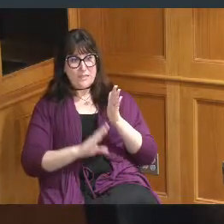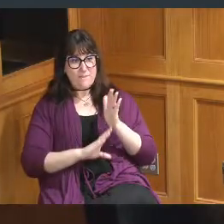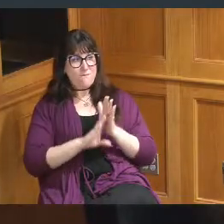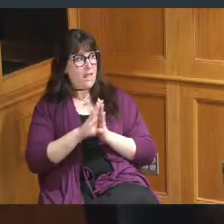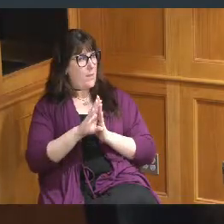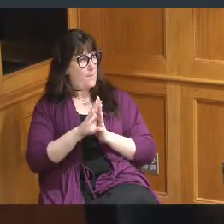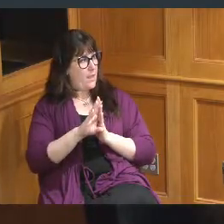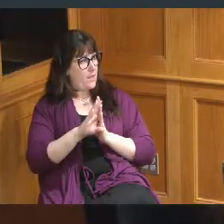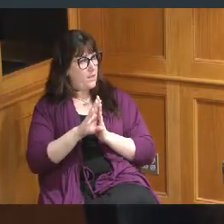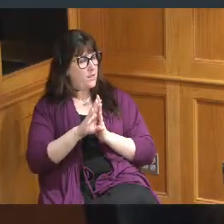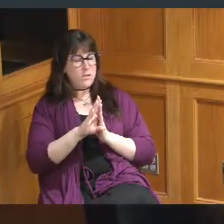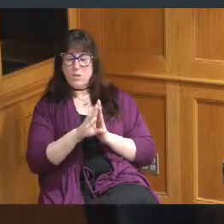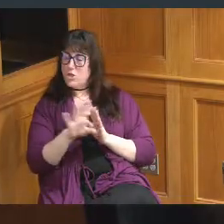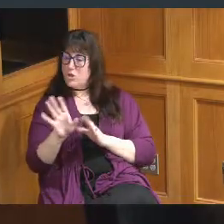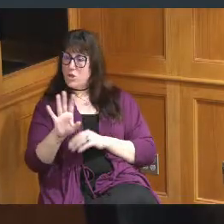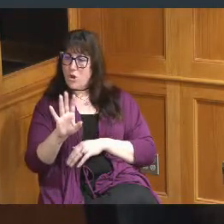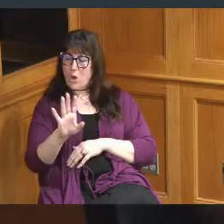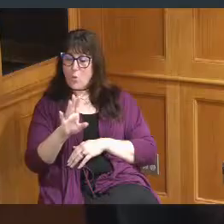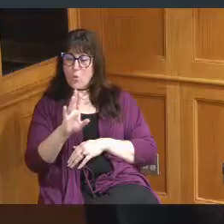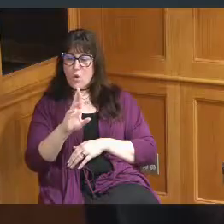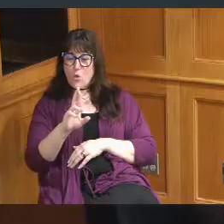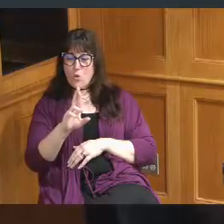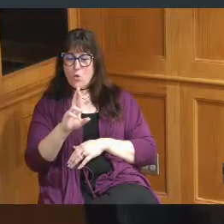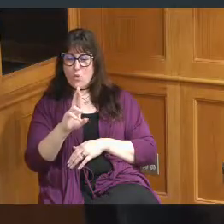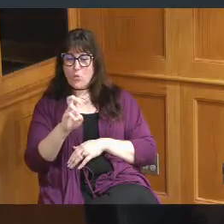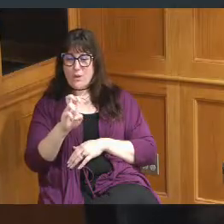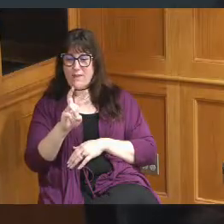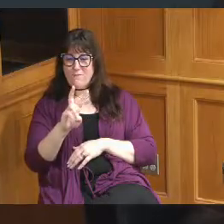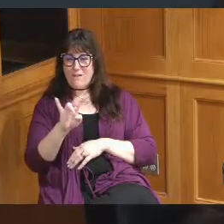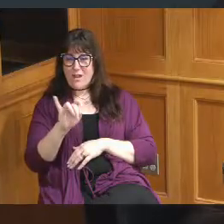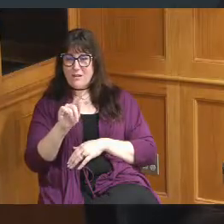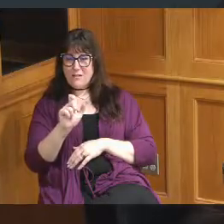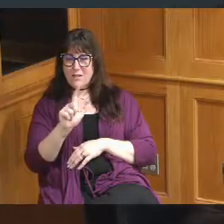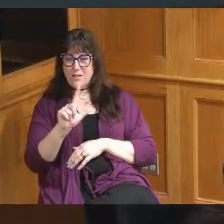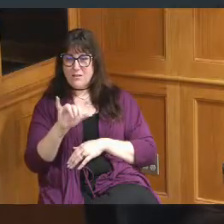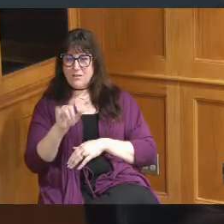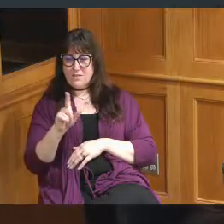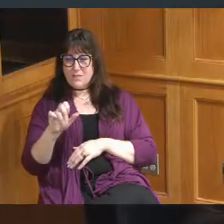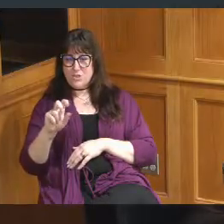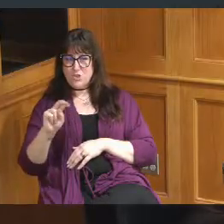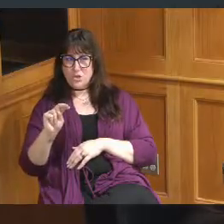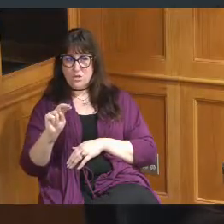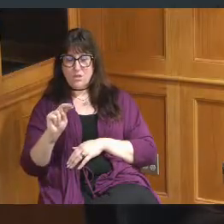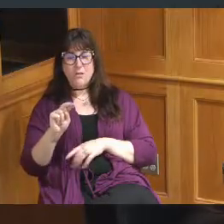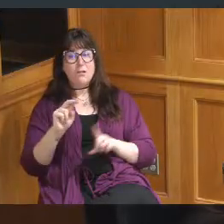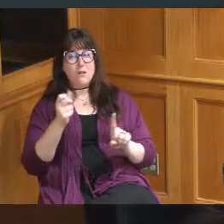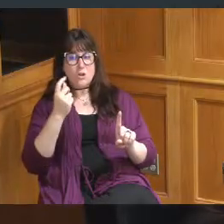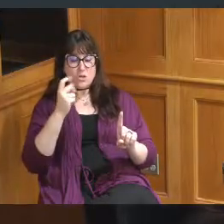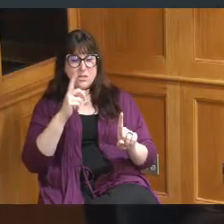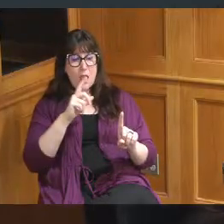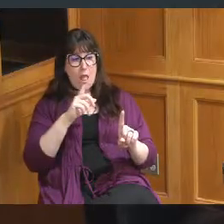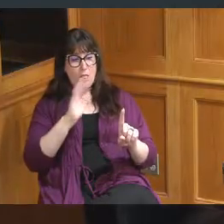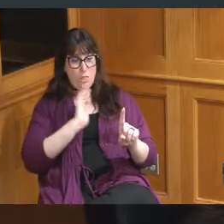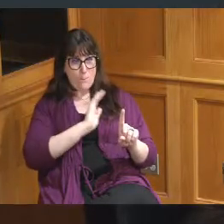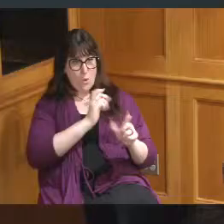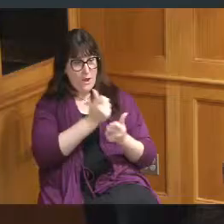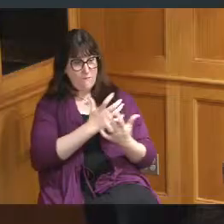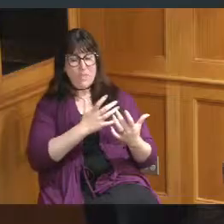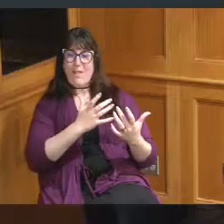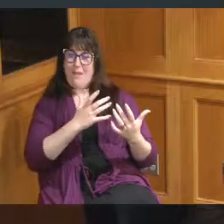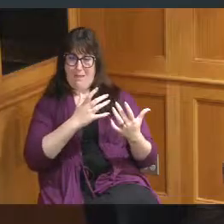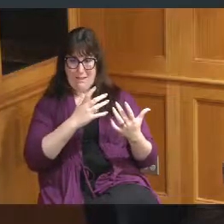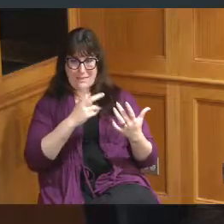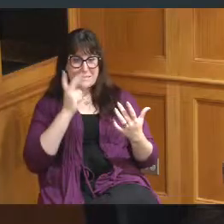the land revitalization. Yeah, I'm looking for you for help. Last night, looking at the port and what they're doing, what properties they're